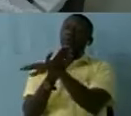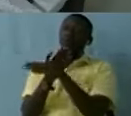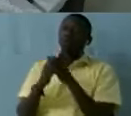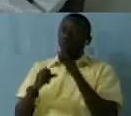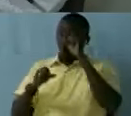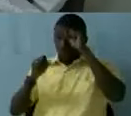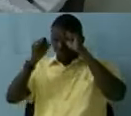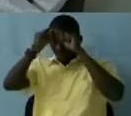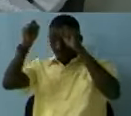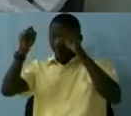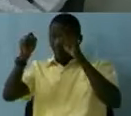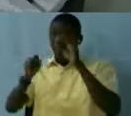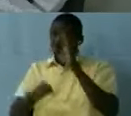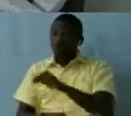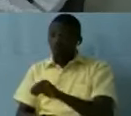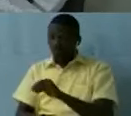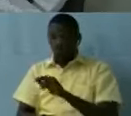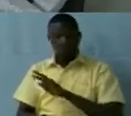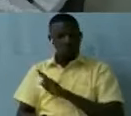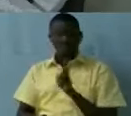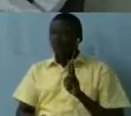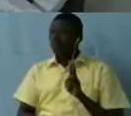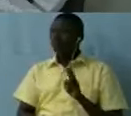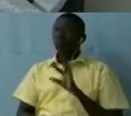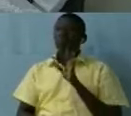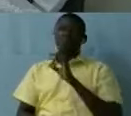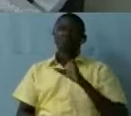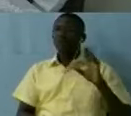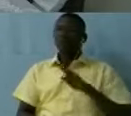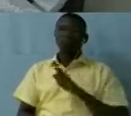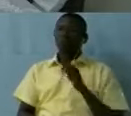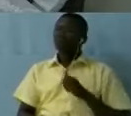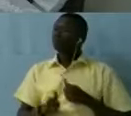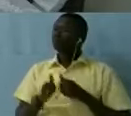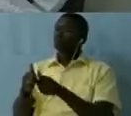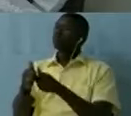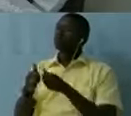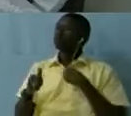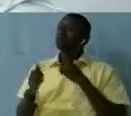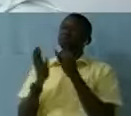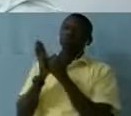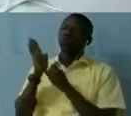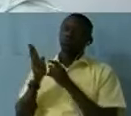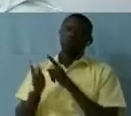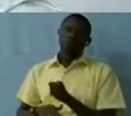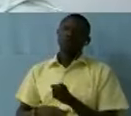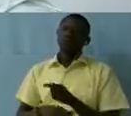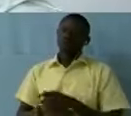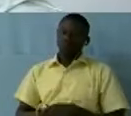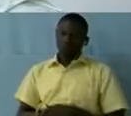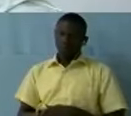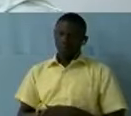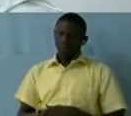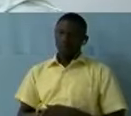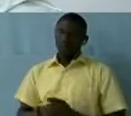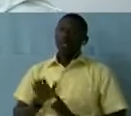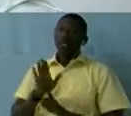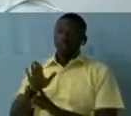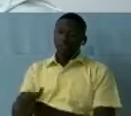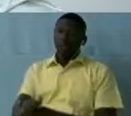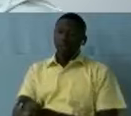ku bunda lu sinno kan me yallon ko man sakunda be do ko le ke kan nyin tambe like is expected by all Gambians